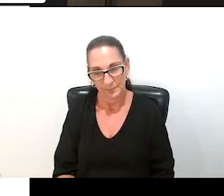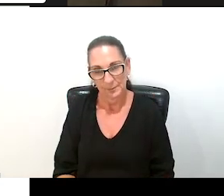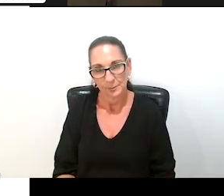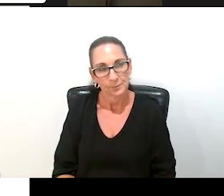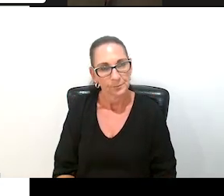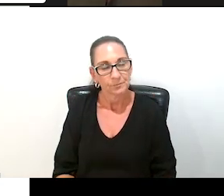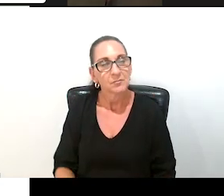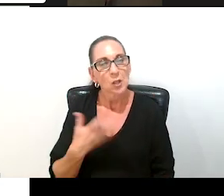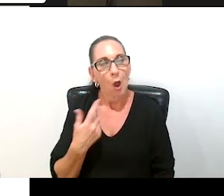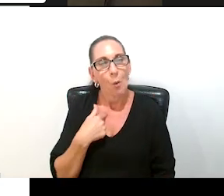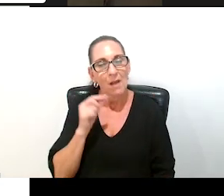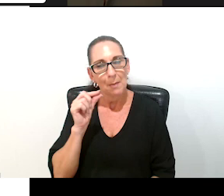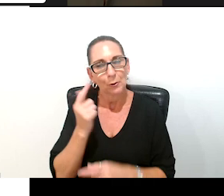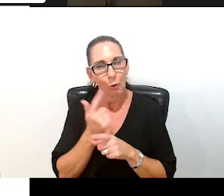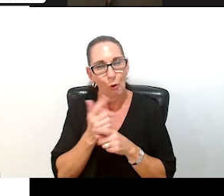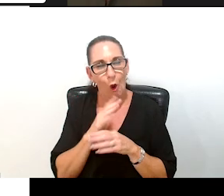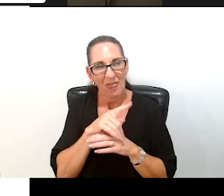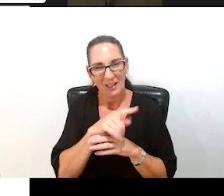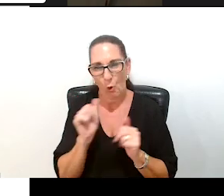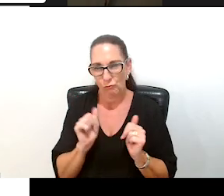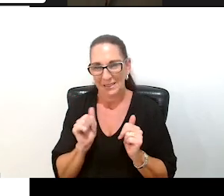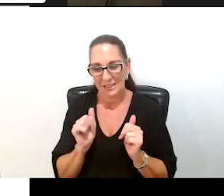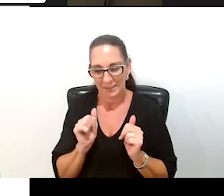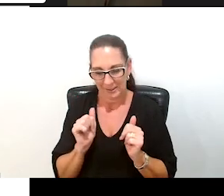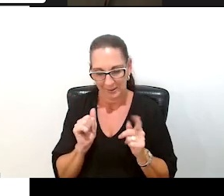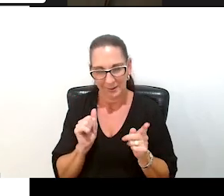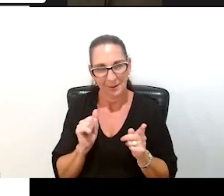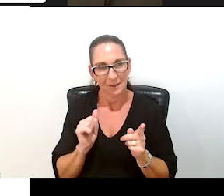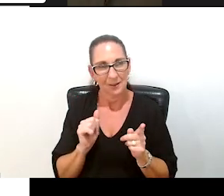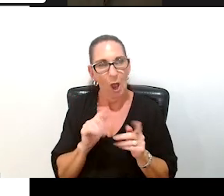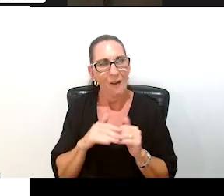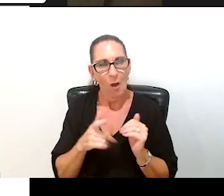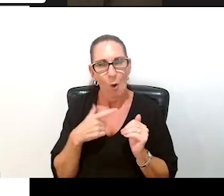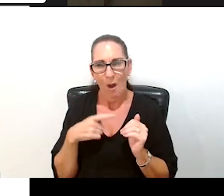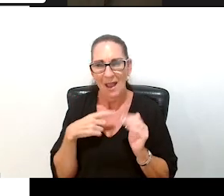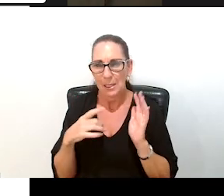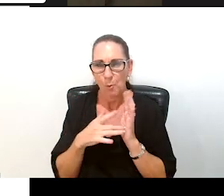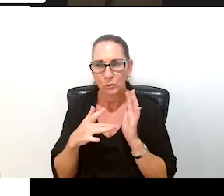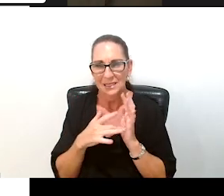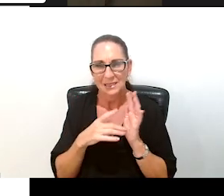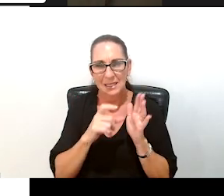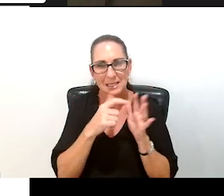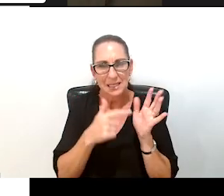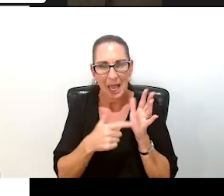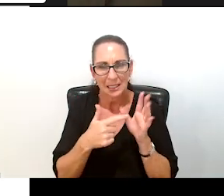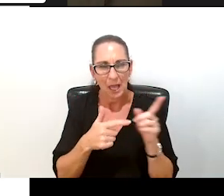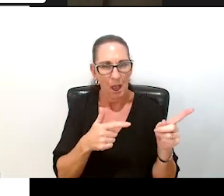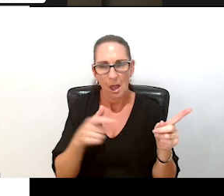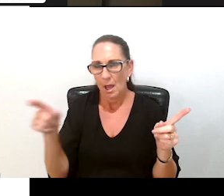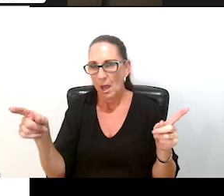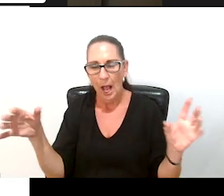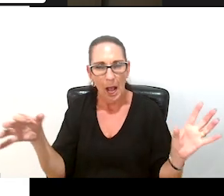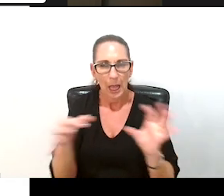So we've talked a bit about this already in the webinar about why we need to link data together to get a better understanding.